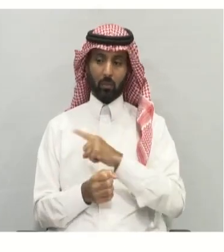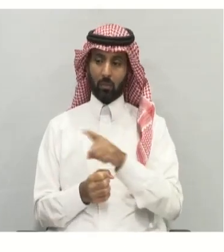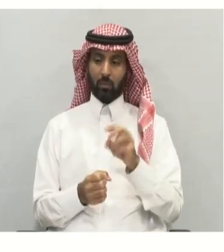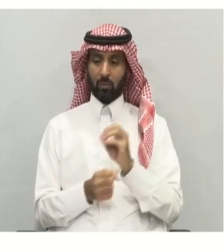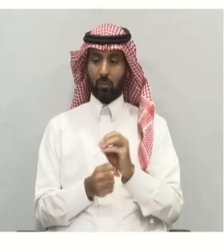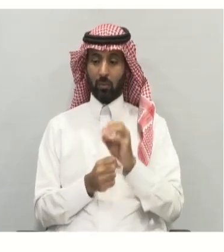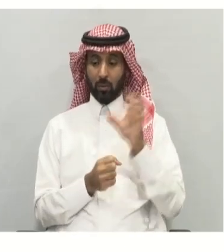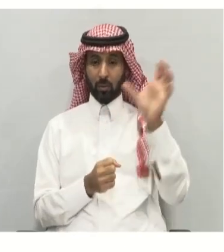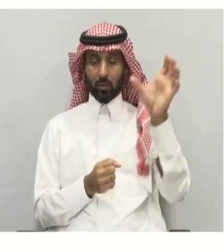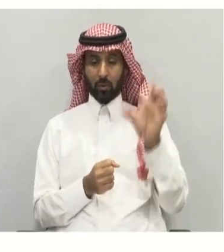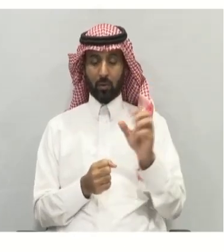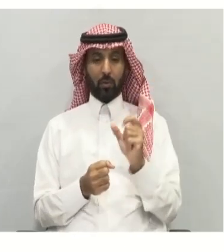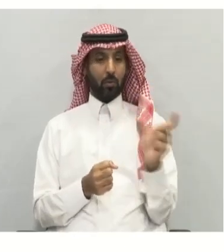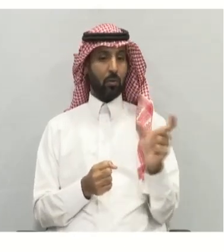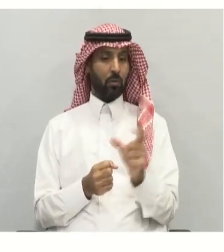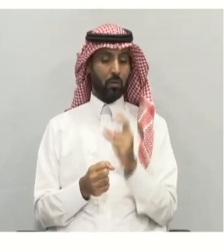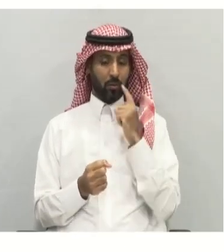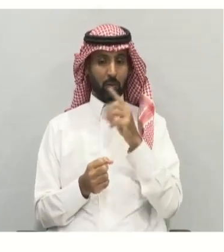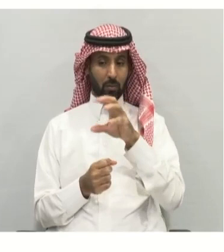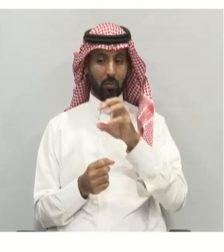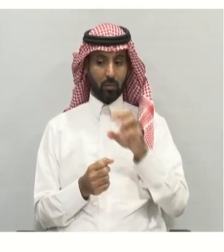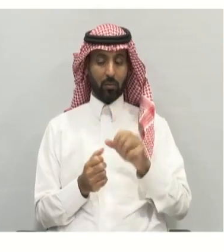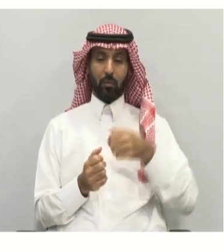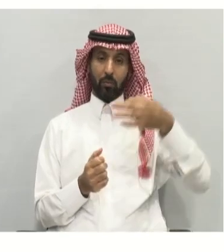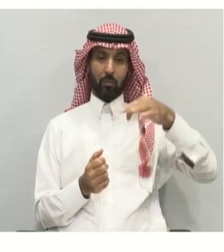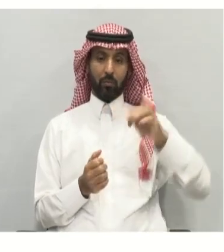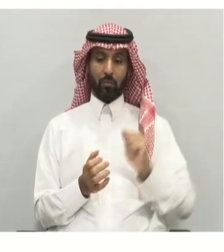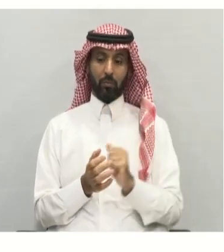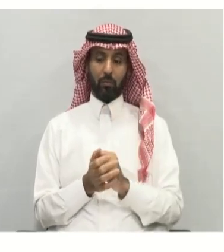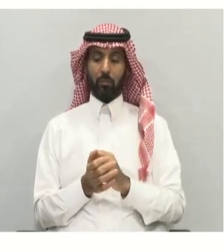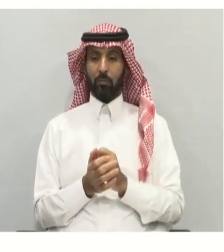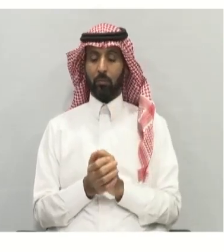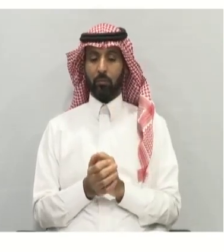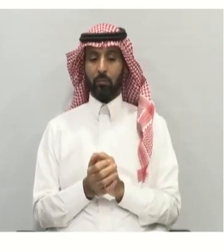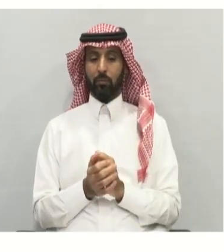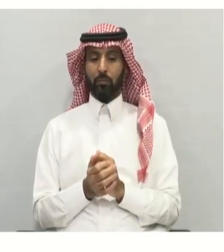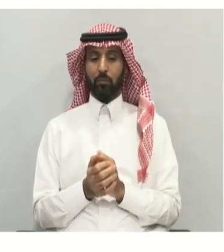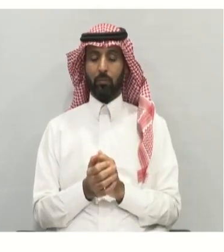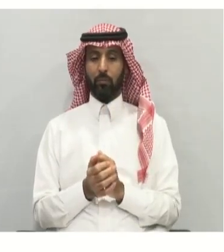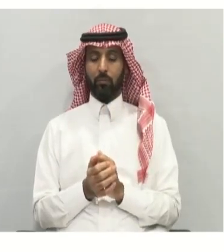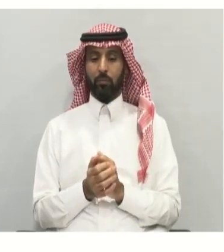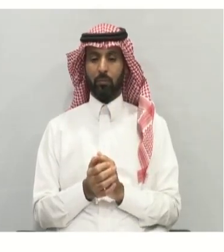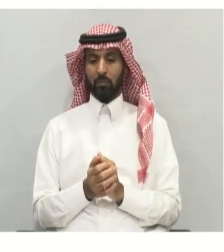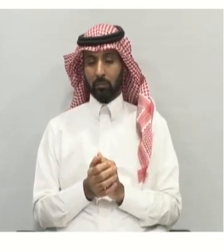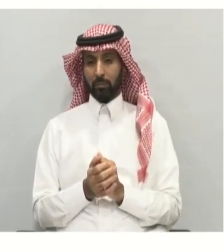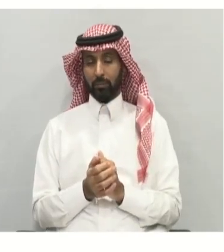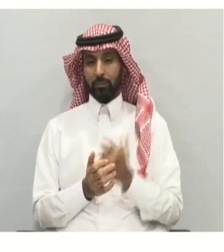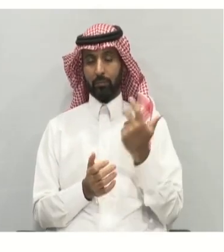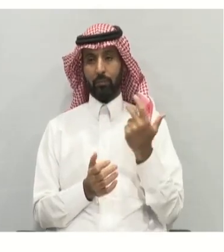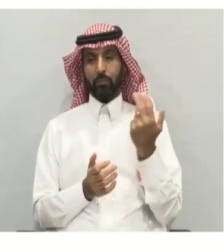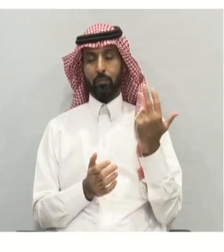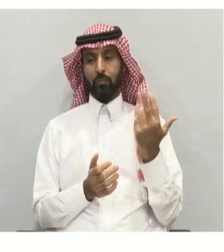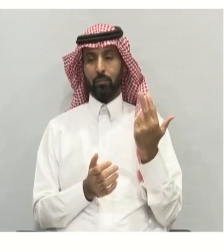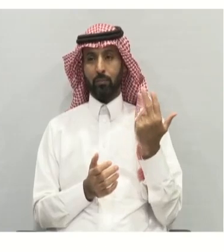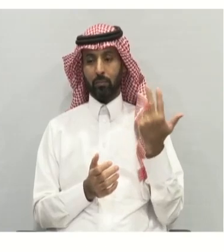fill the blanks with words that we can find on page 48, the words that talks about different practices